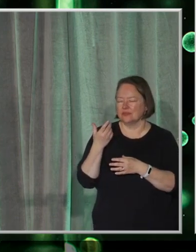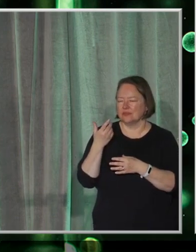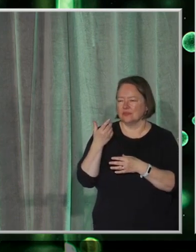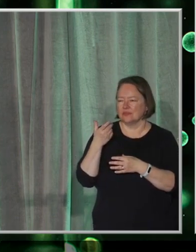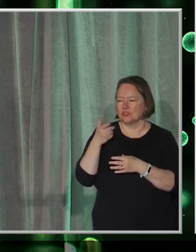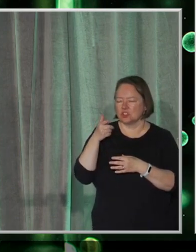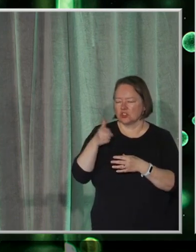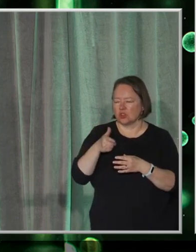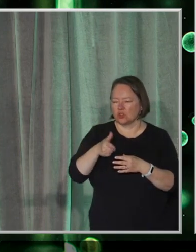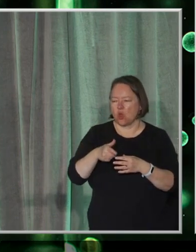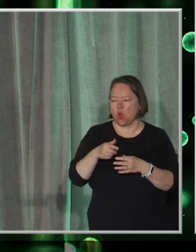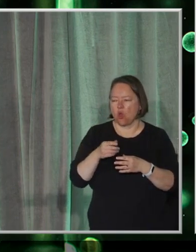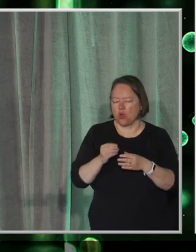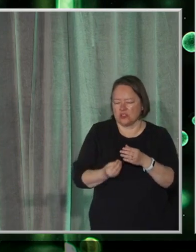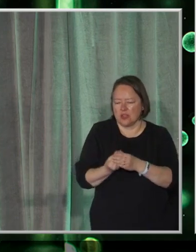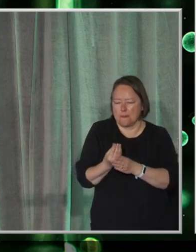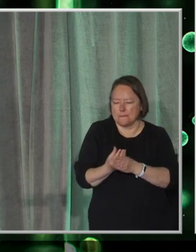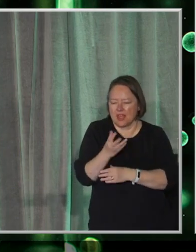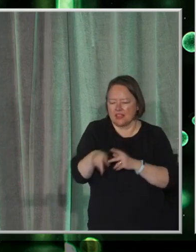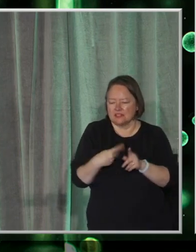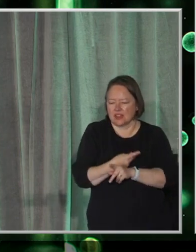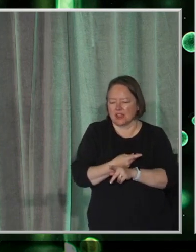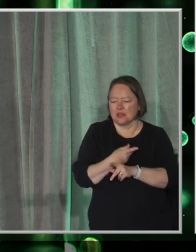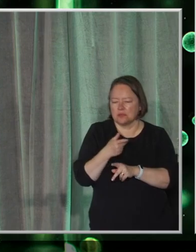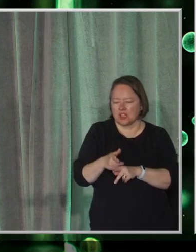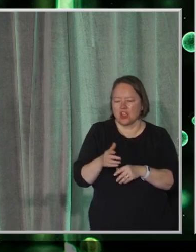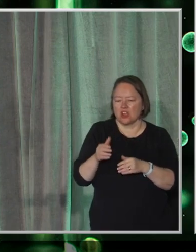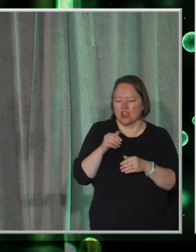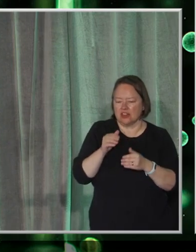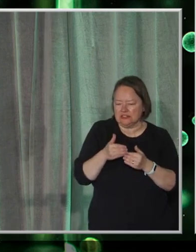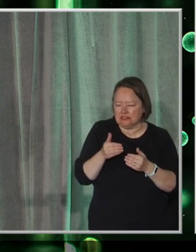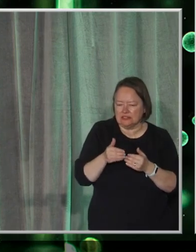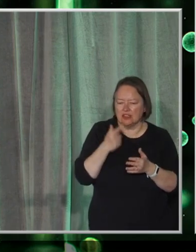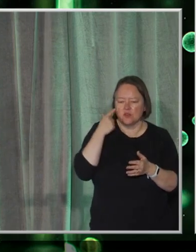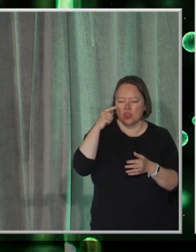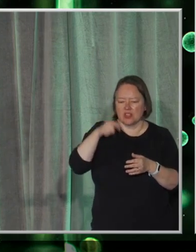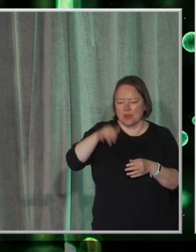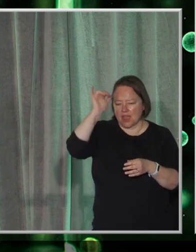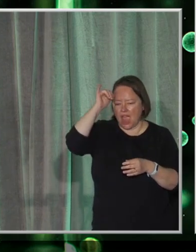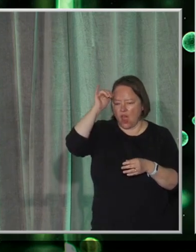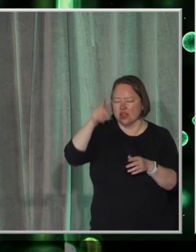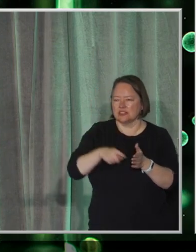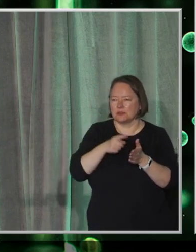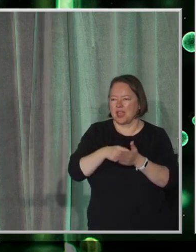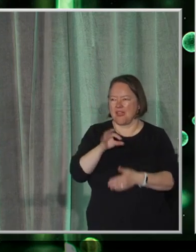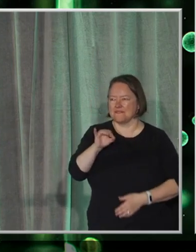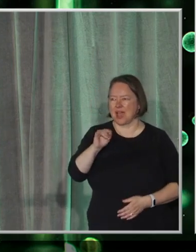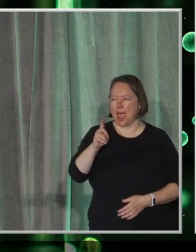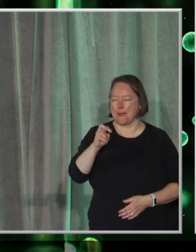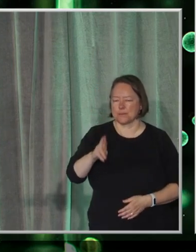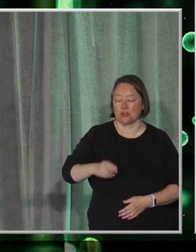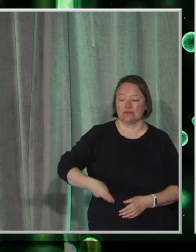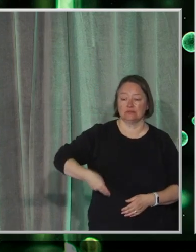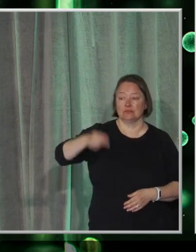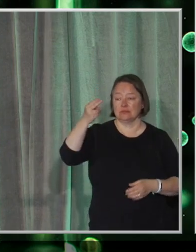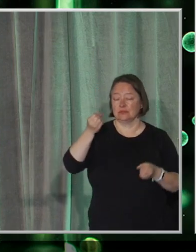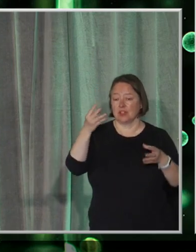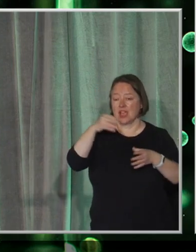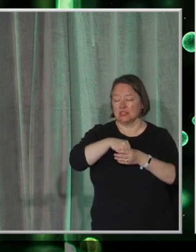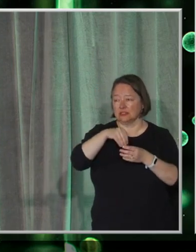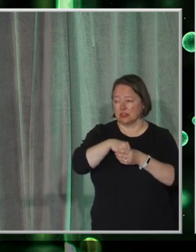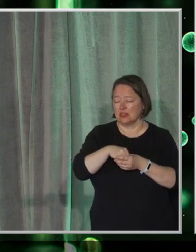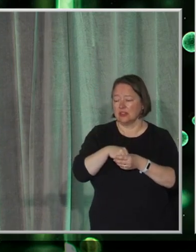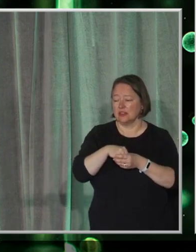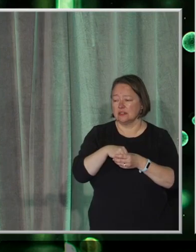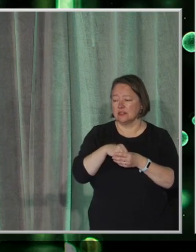those leguminous plants like the napier grasses that are easy. But for them, sometimes they have the big fiber content